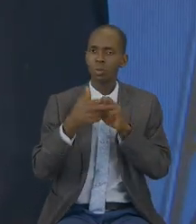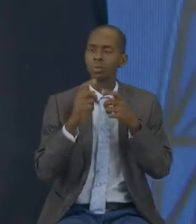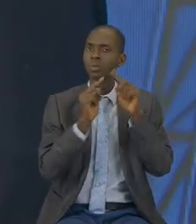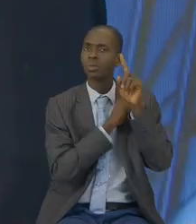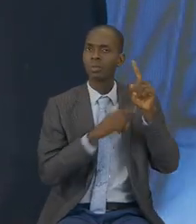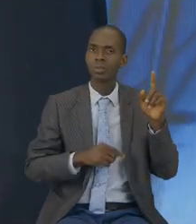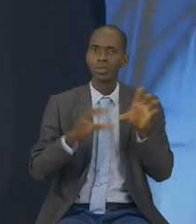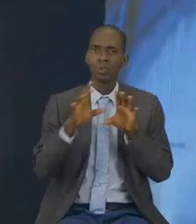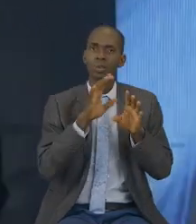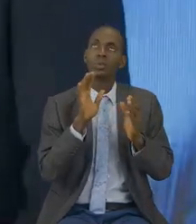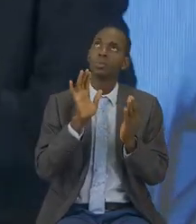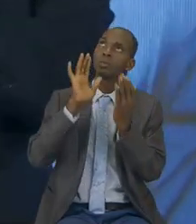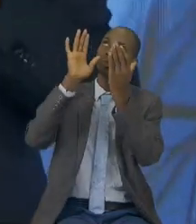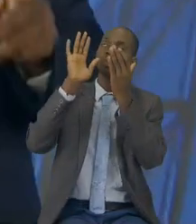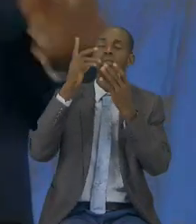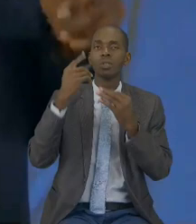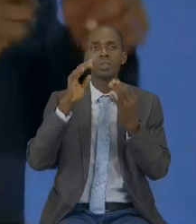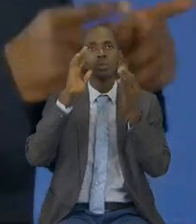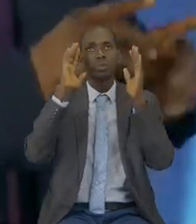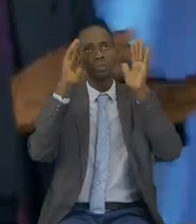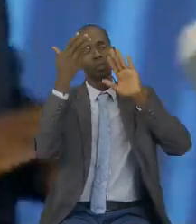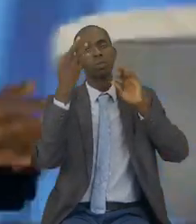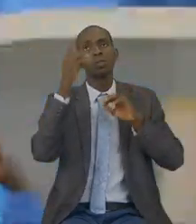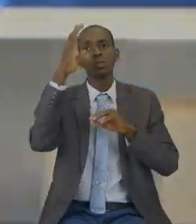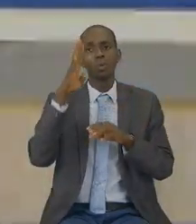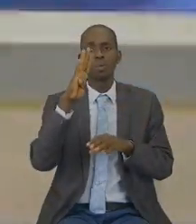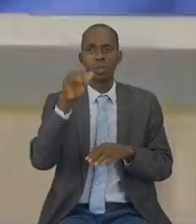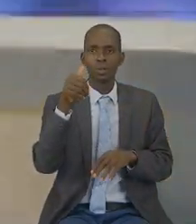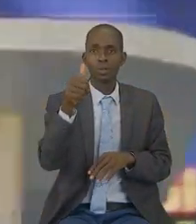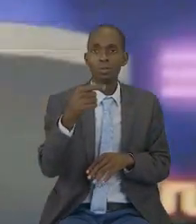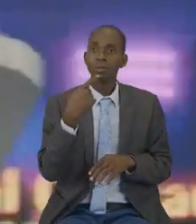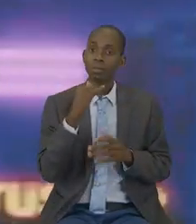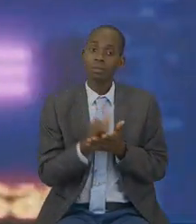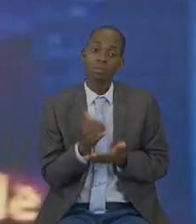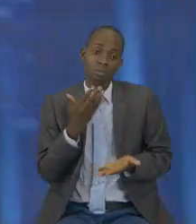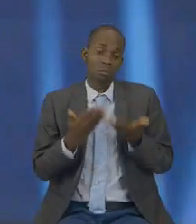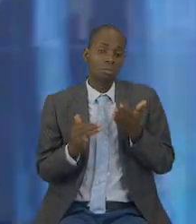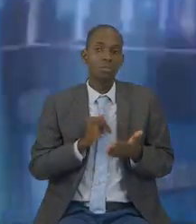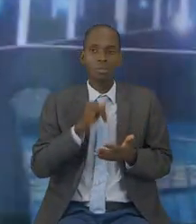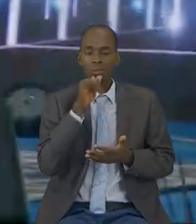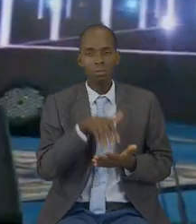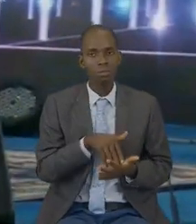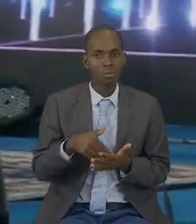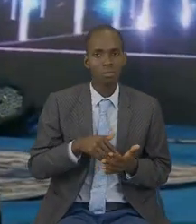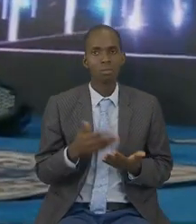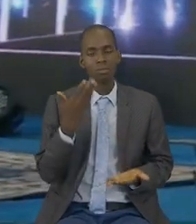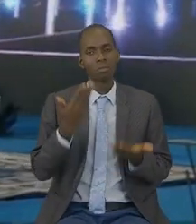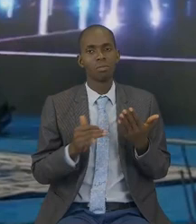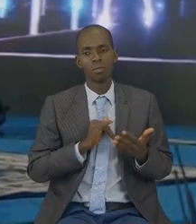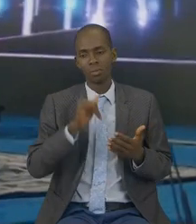the throne of God by yourself and say, although I'm exhausted, although I'm fagged